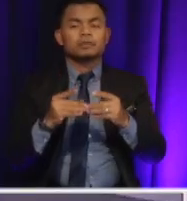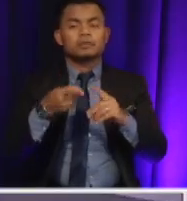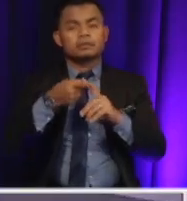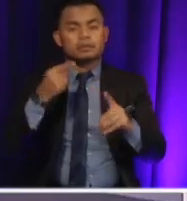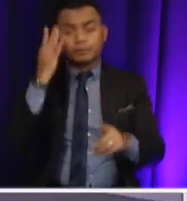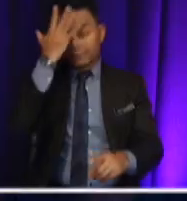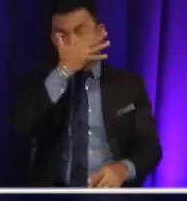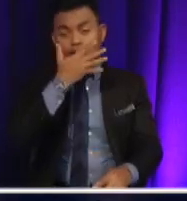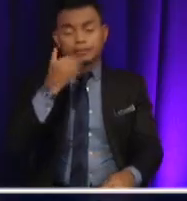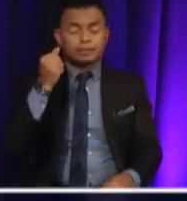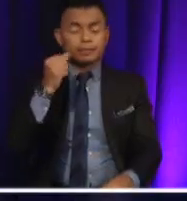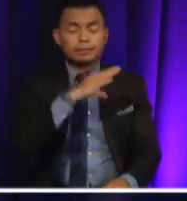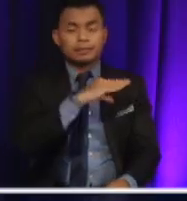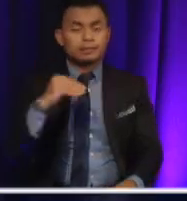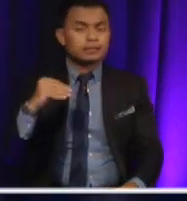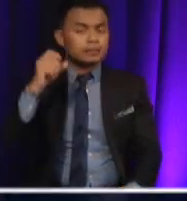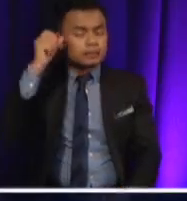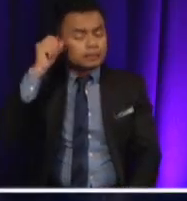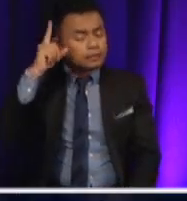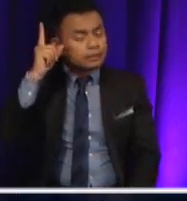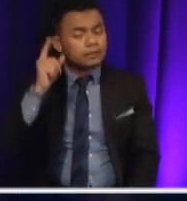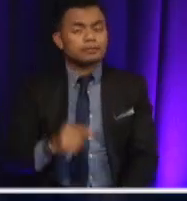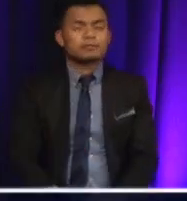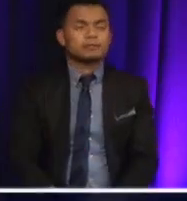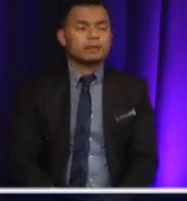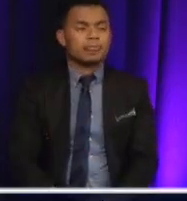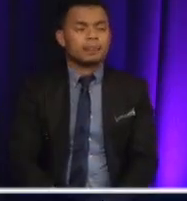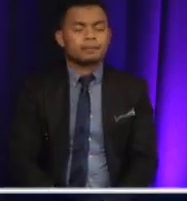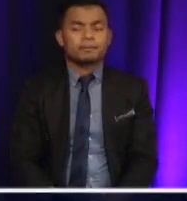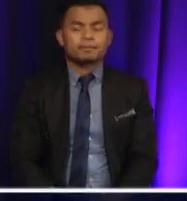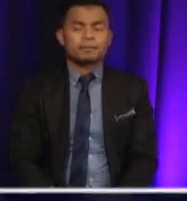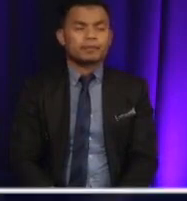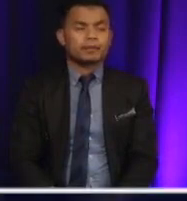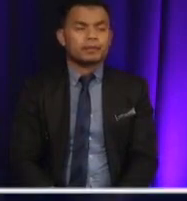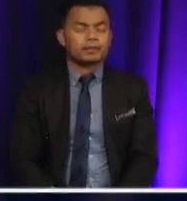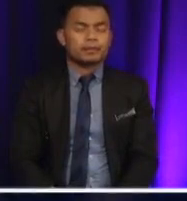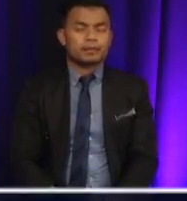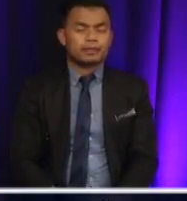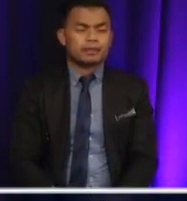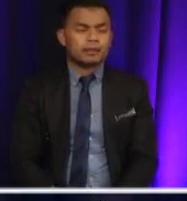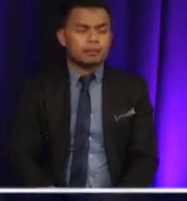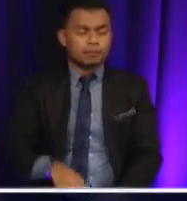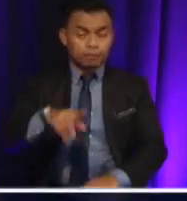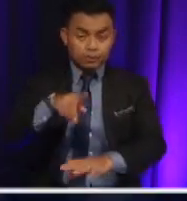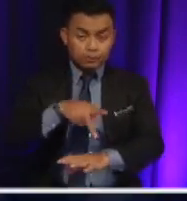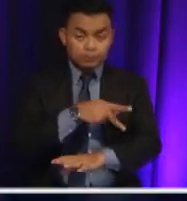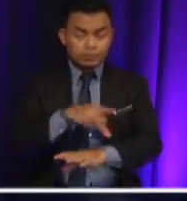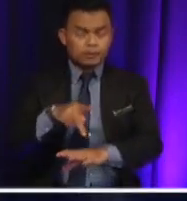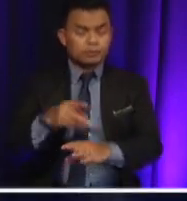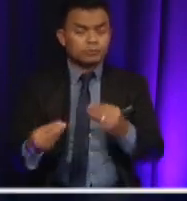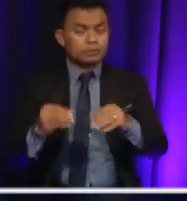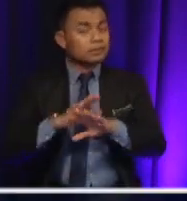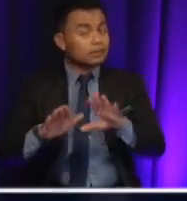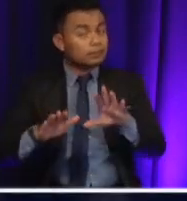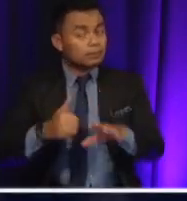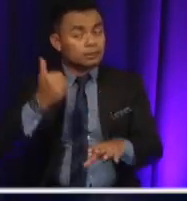because she's thinking of something. I can't wait to find out. Even I can't wait. Okay. My poem might not be the best. It's okay. Teacher, I'm just